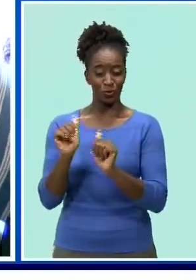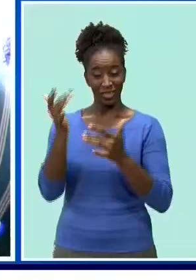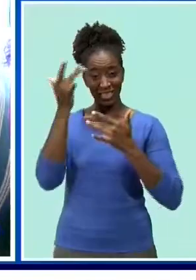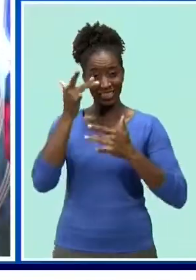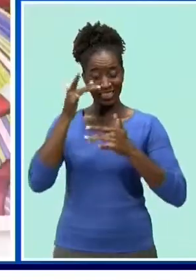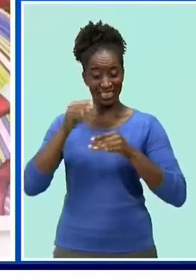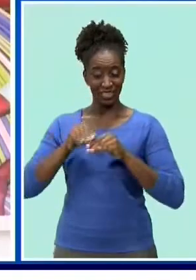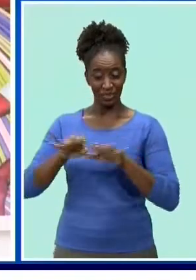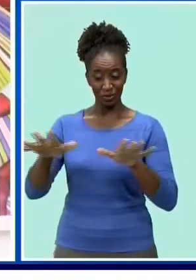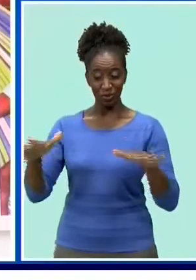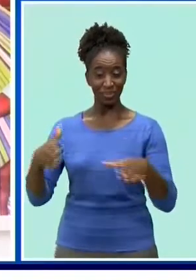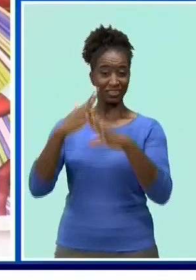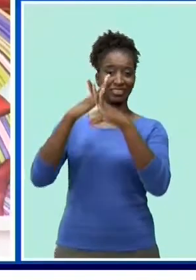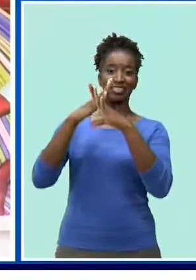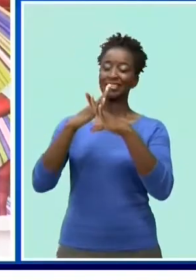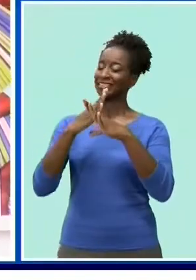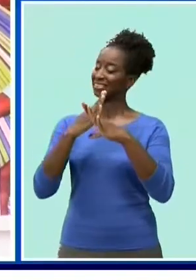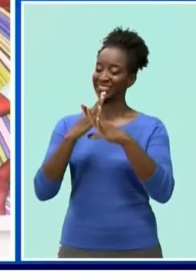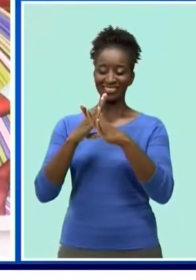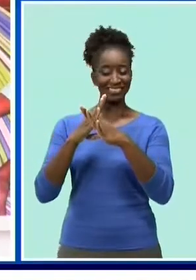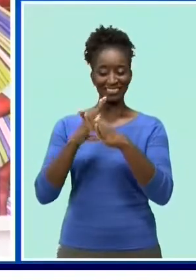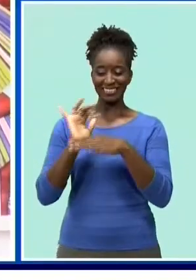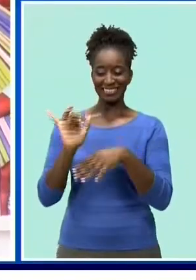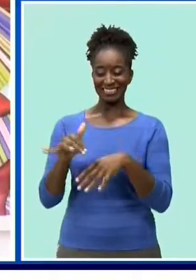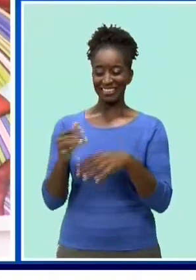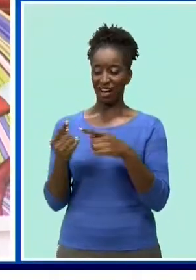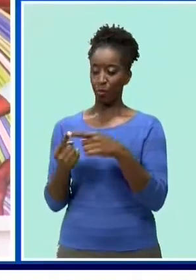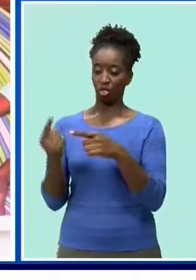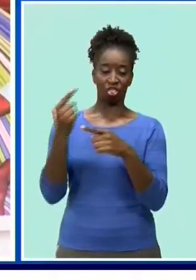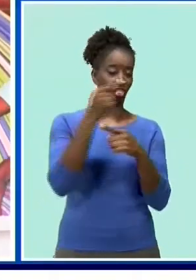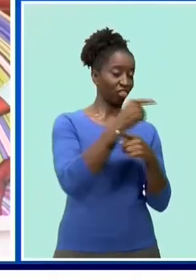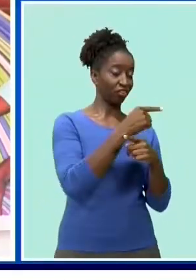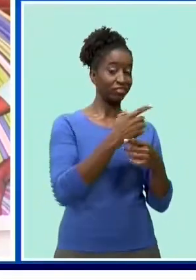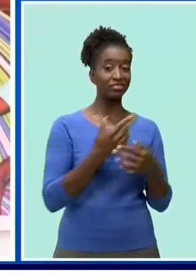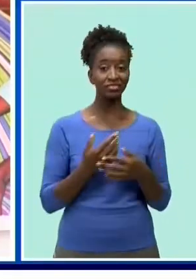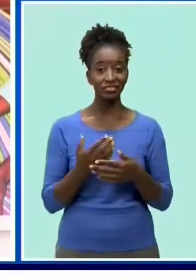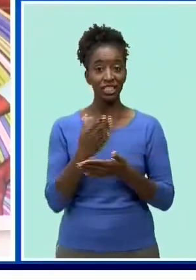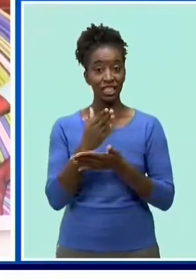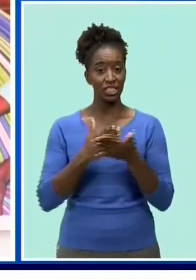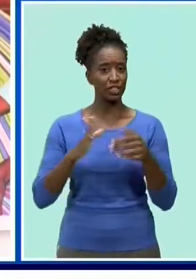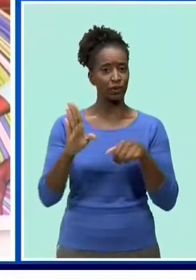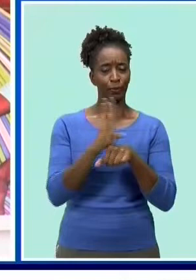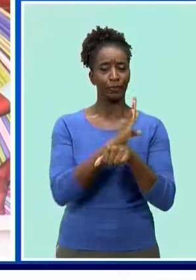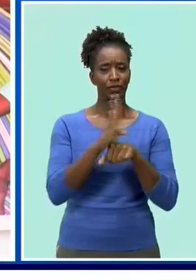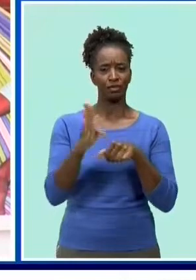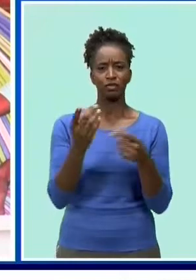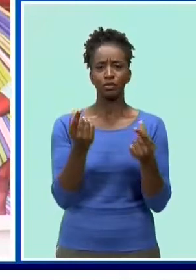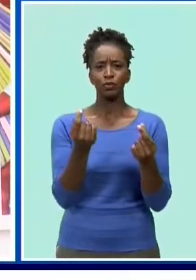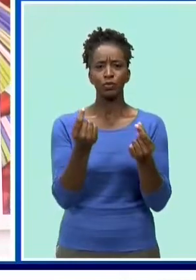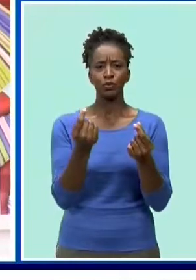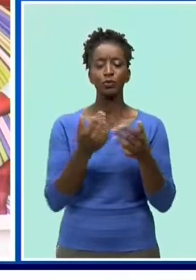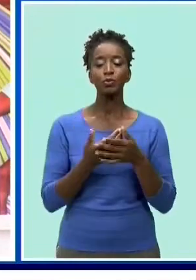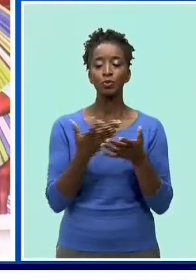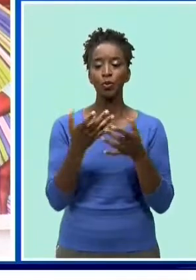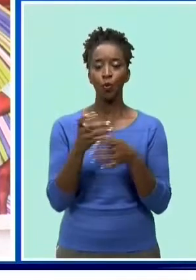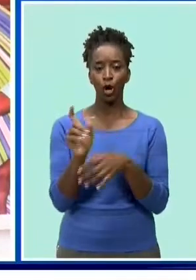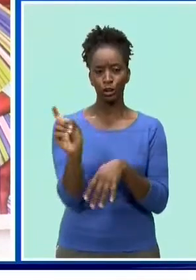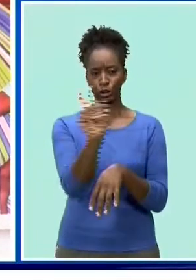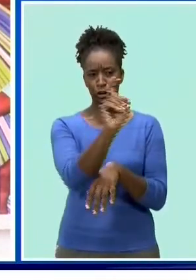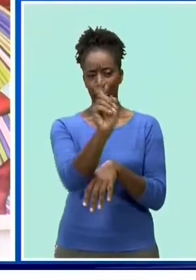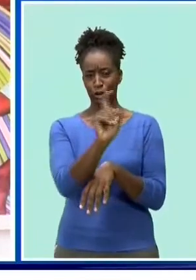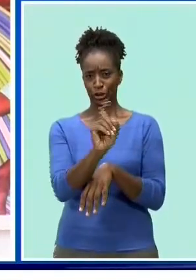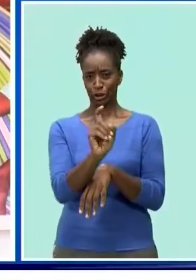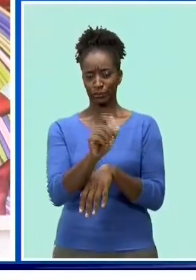negative effect. Some private sector companies have entered the market offering space spraying with newer